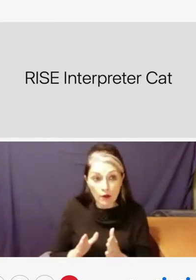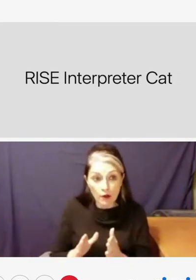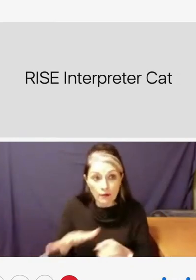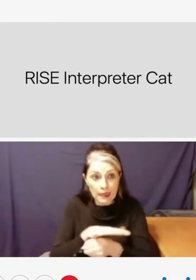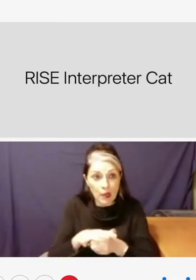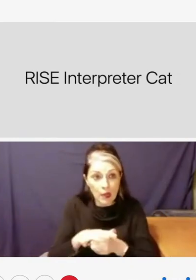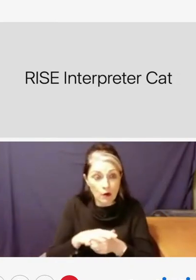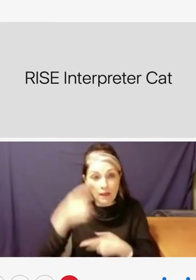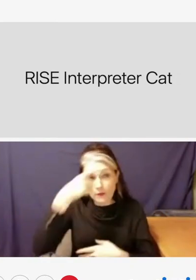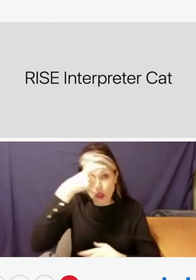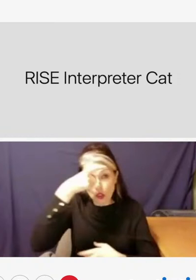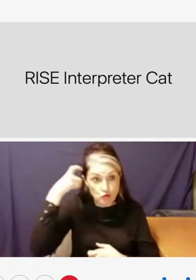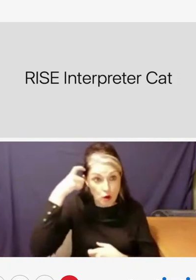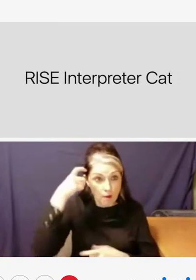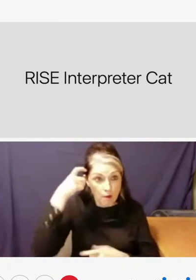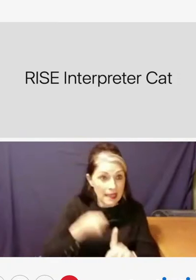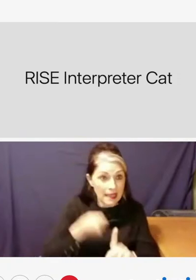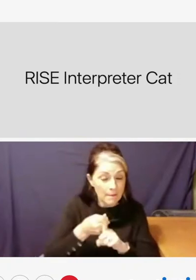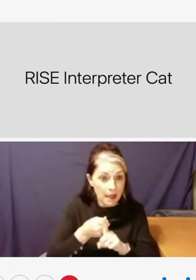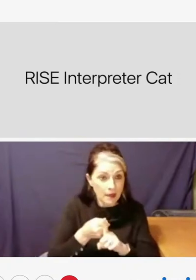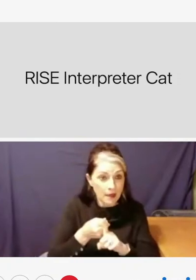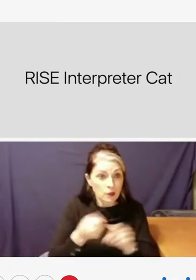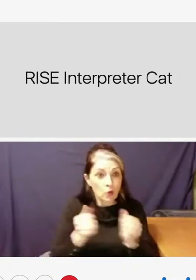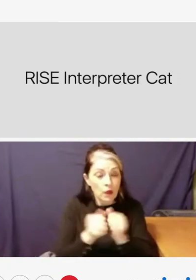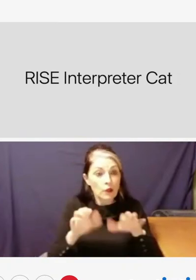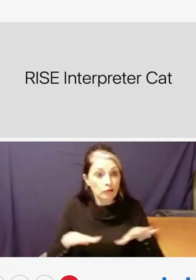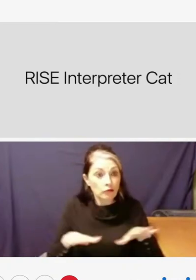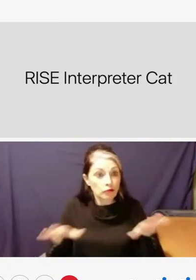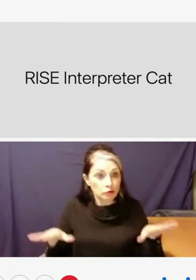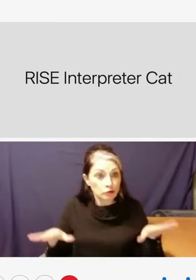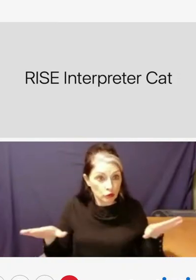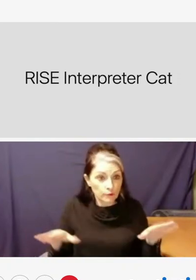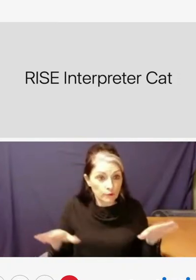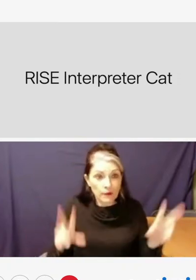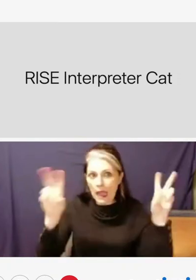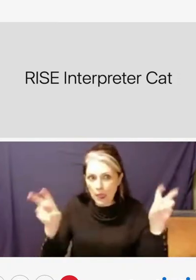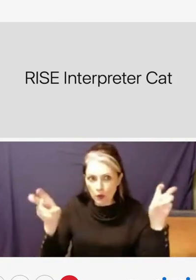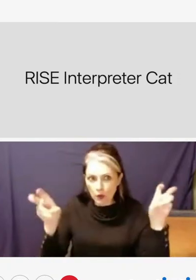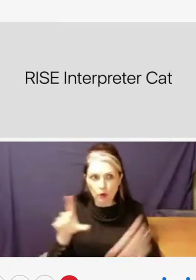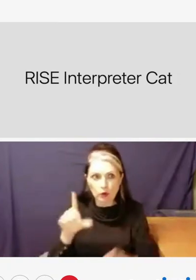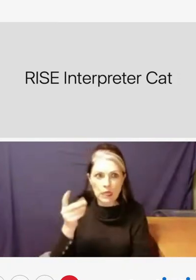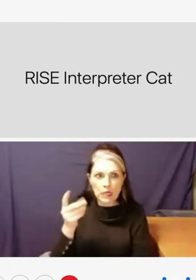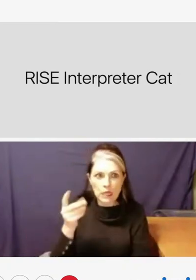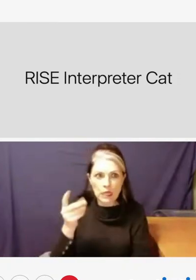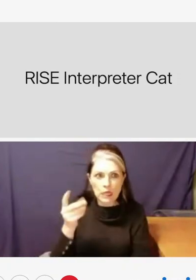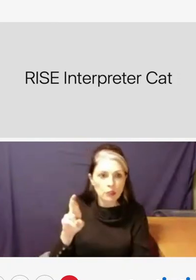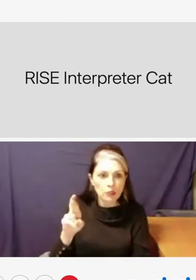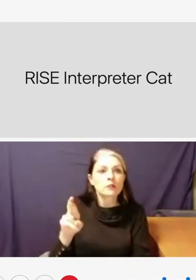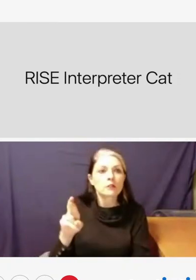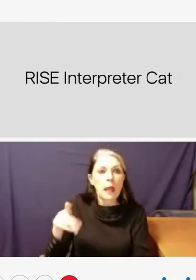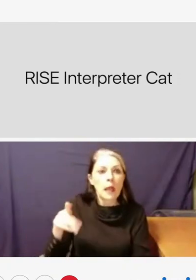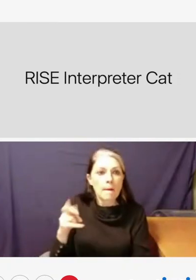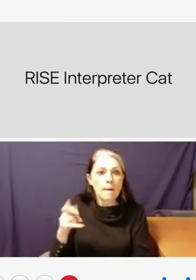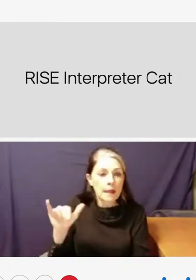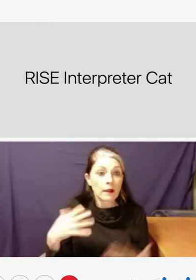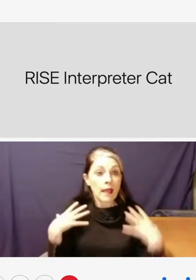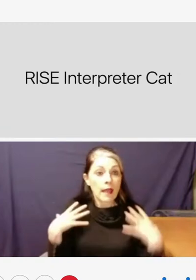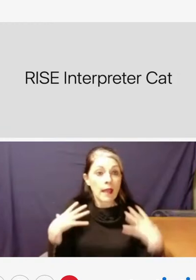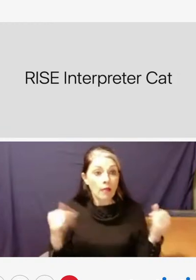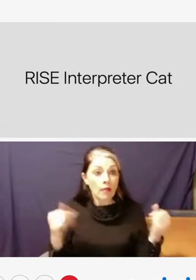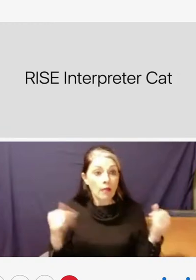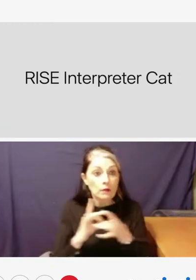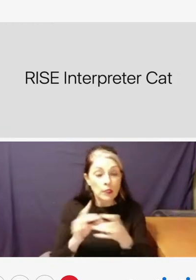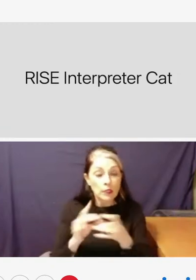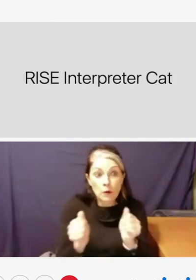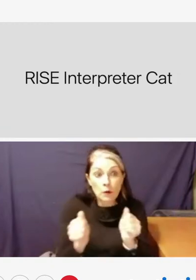impact that trauma has on our children and I and I quote from Dr Bruce Perry that the more healthy relationships that a child has the more likely he will be to